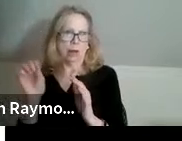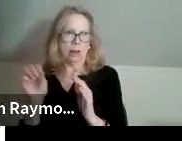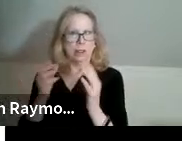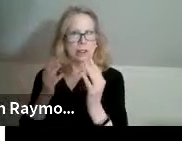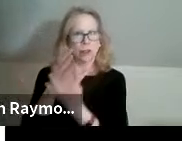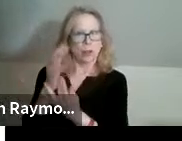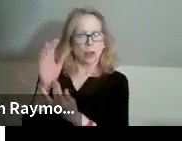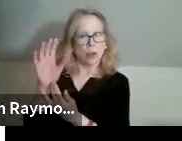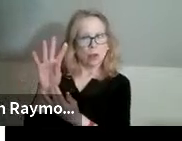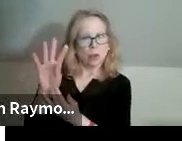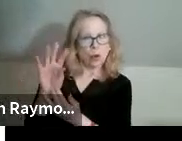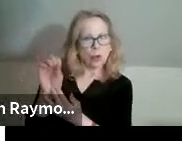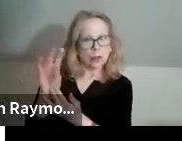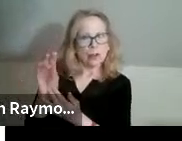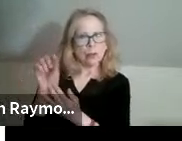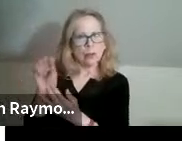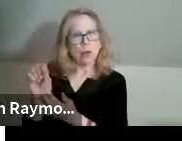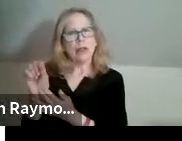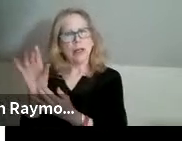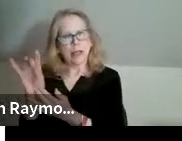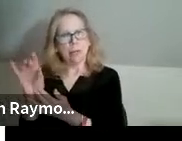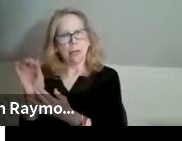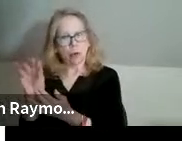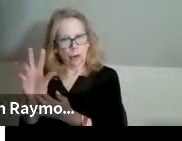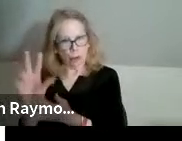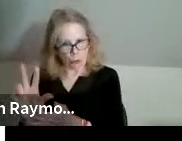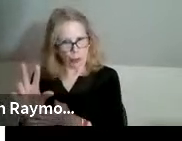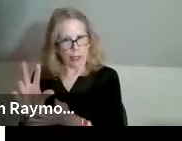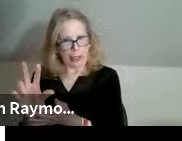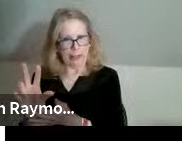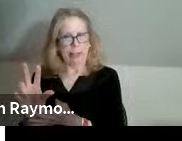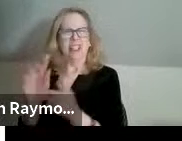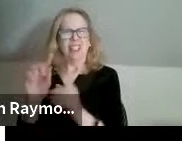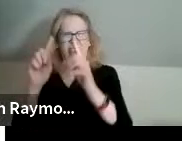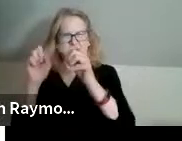407.8.3, they talk about different characteristics of